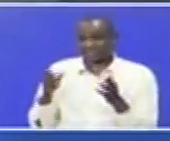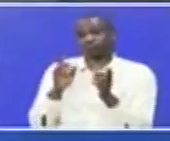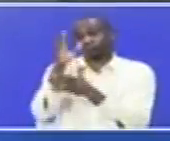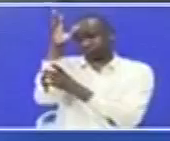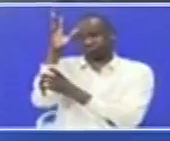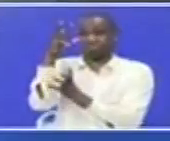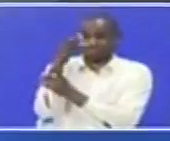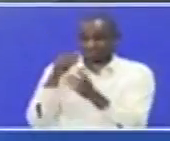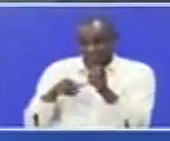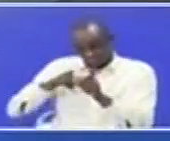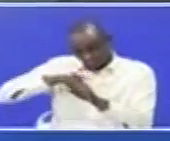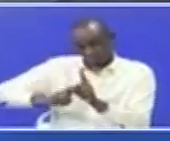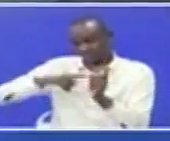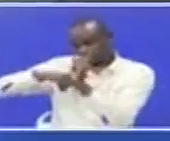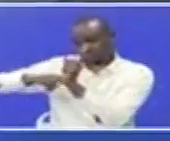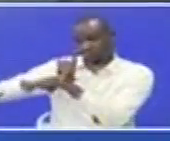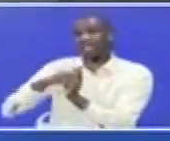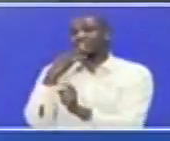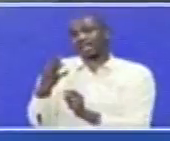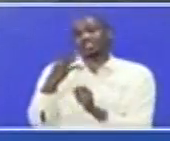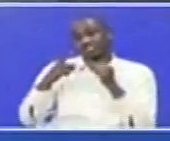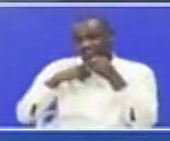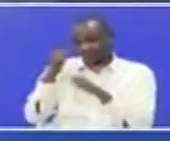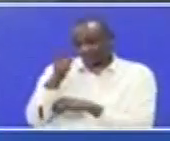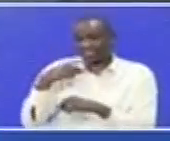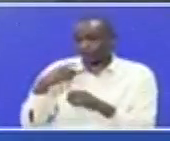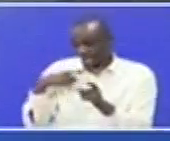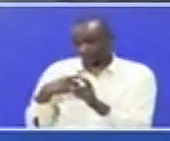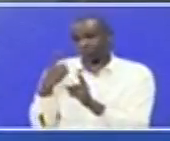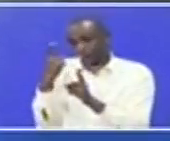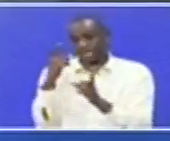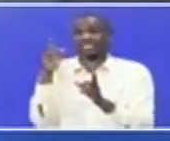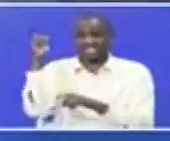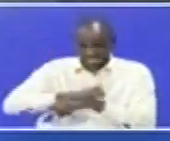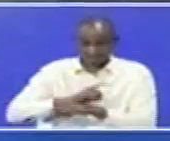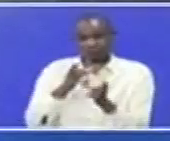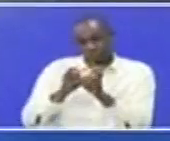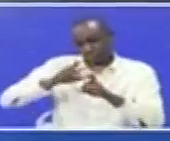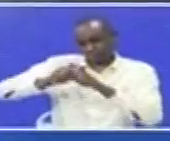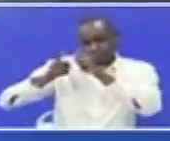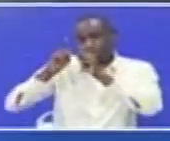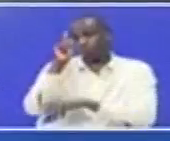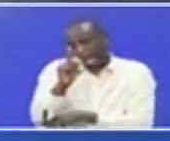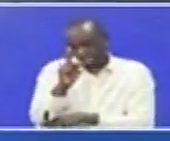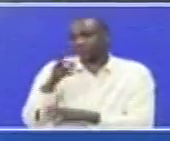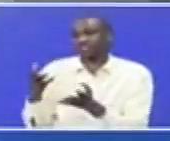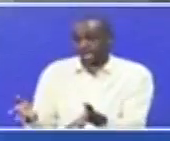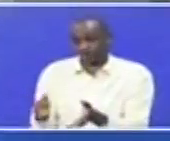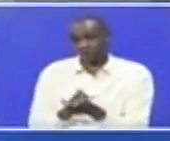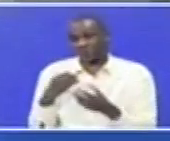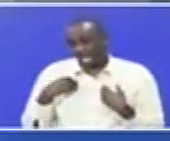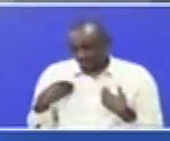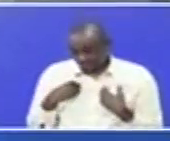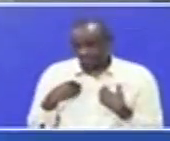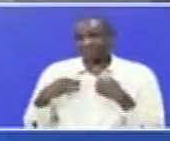the project out of the 365. Right. We are erecting one turbine a day right now. And we have